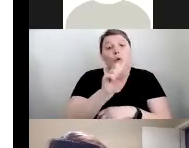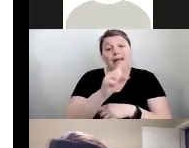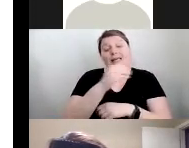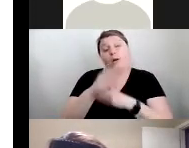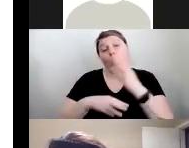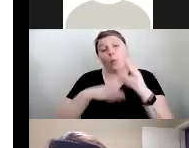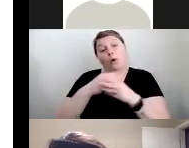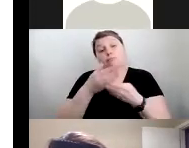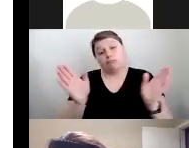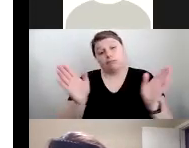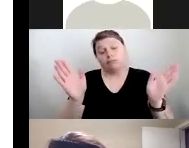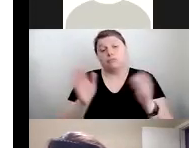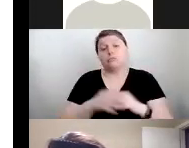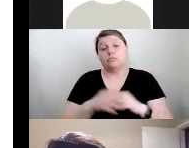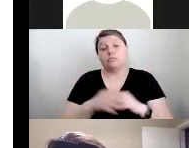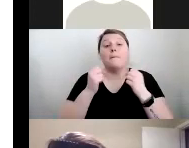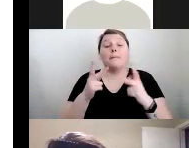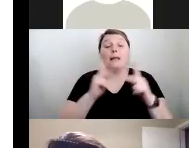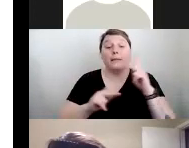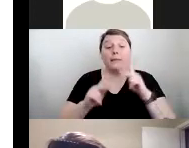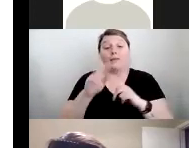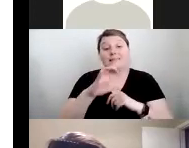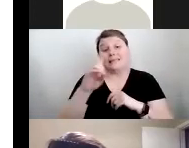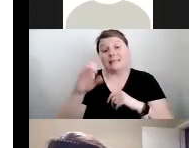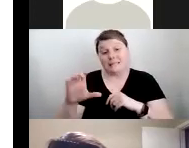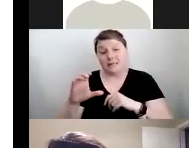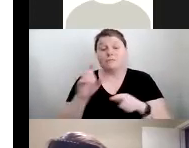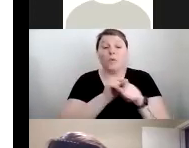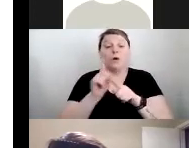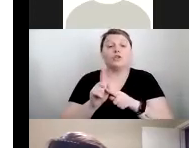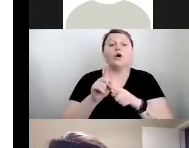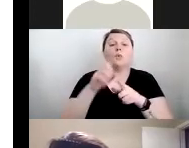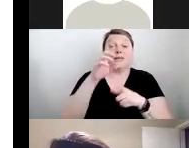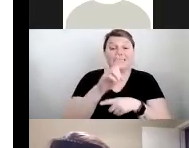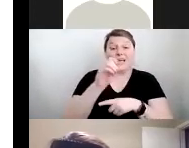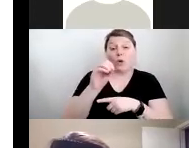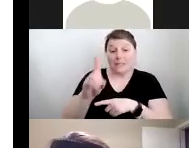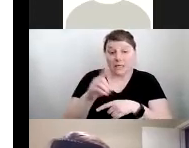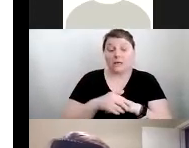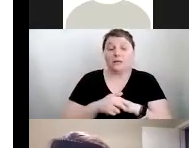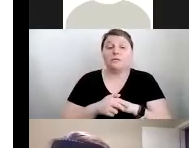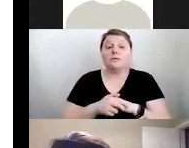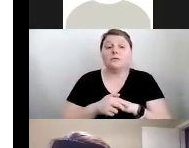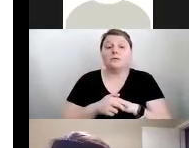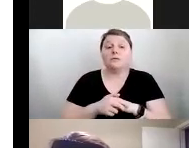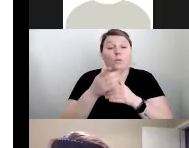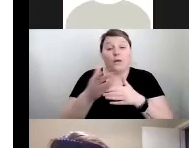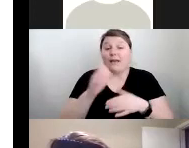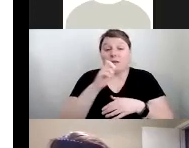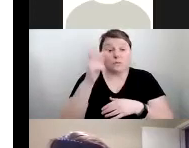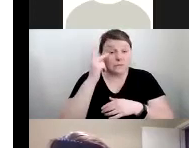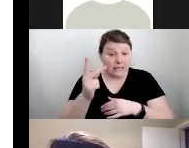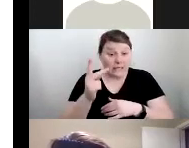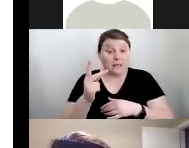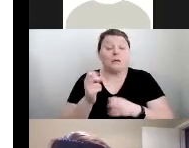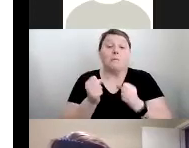So as I said, many of my colleagues at the CDC, but we're also stationed in the DoD, One thing that I don't see here, but there are many that